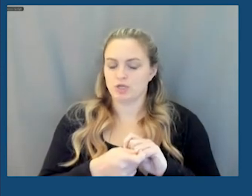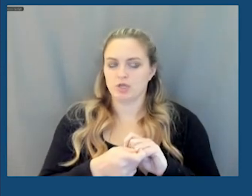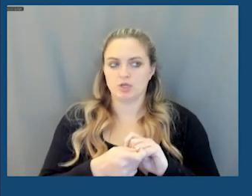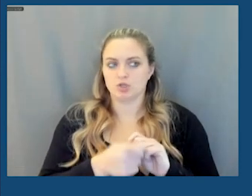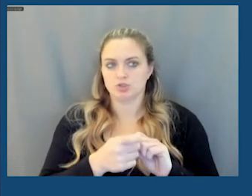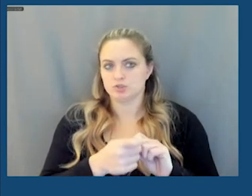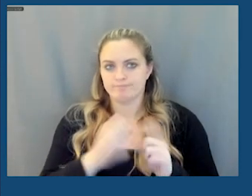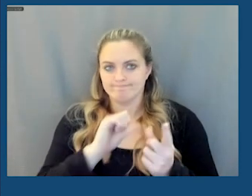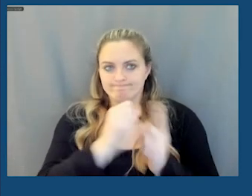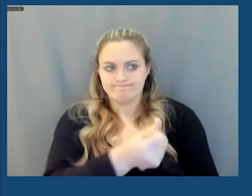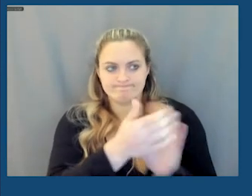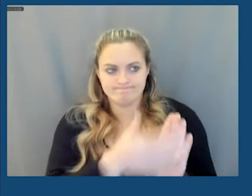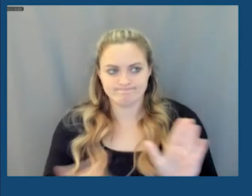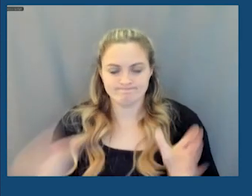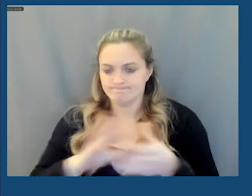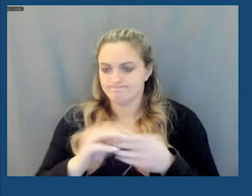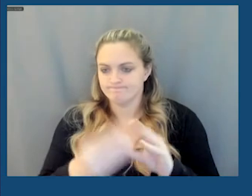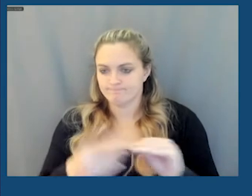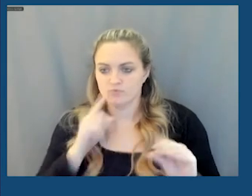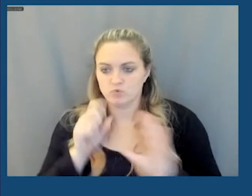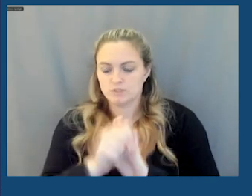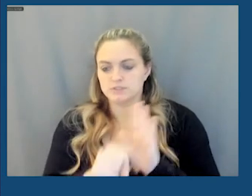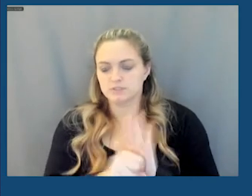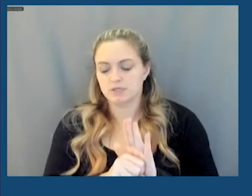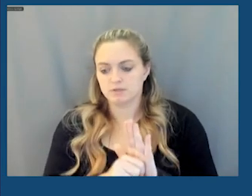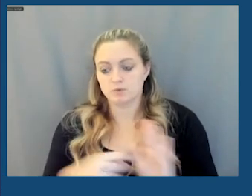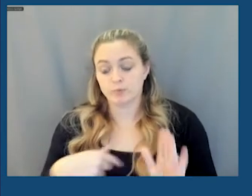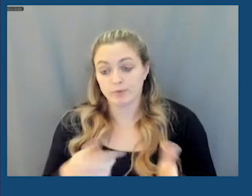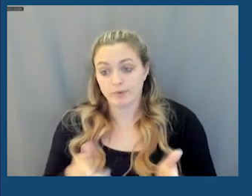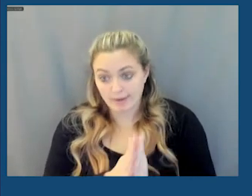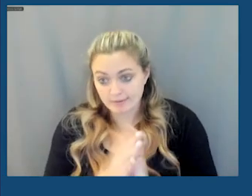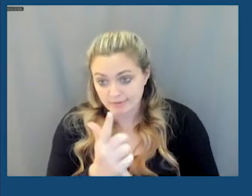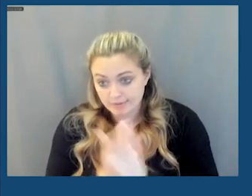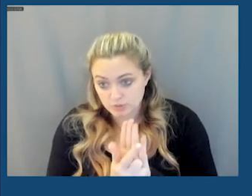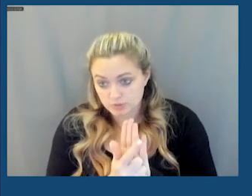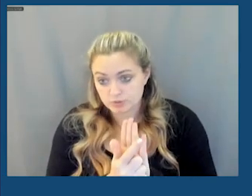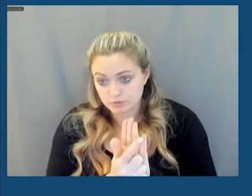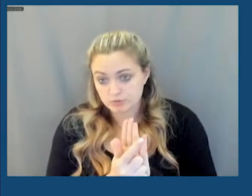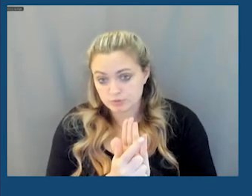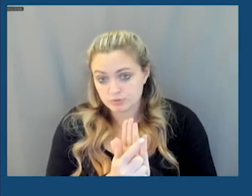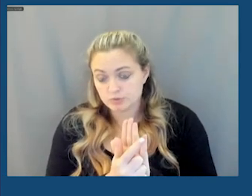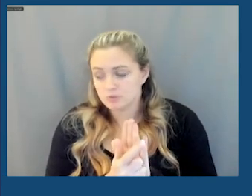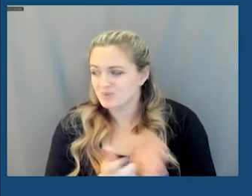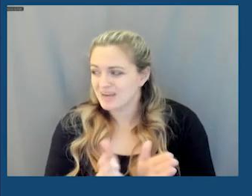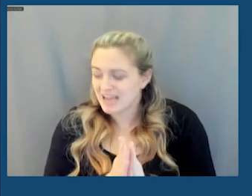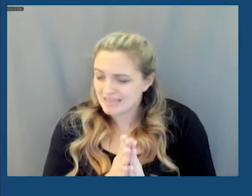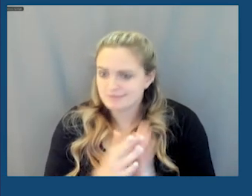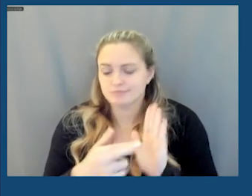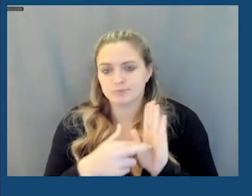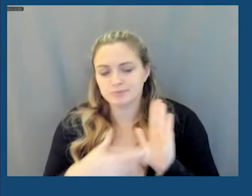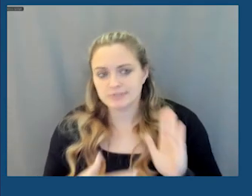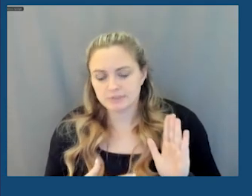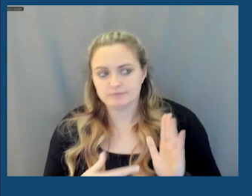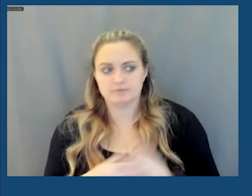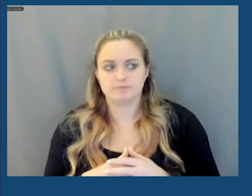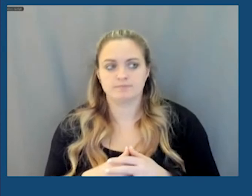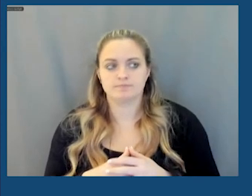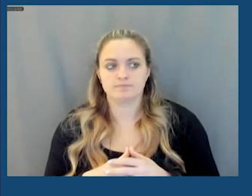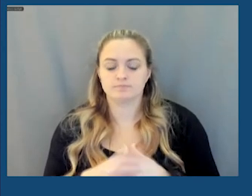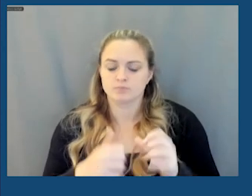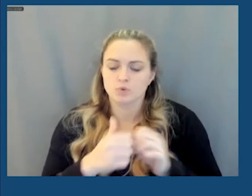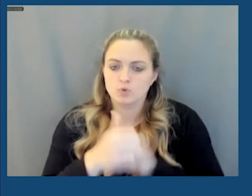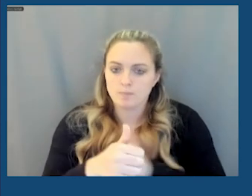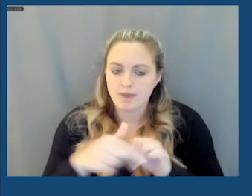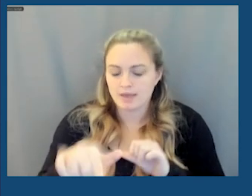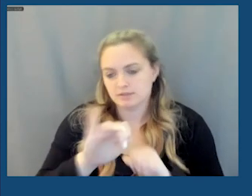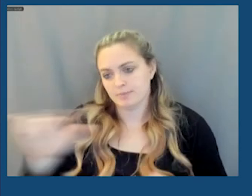state. The Muslim community is asking our legislature, we're asking our representatives to pass this